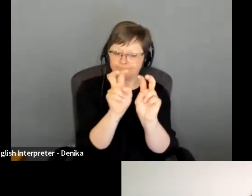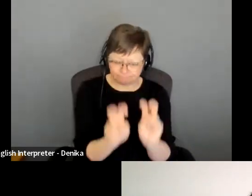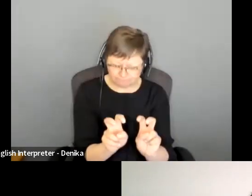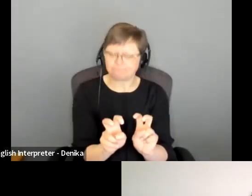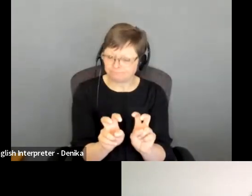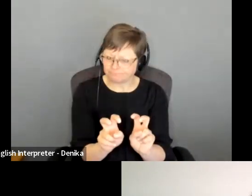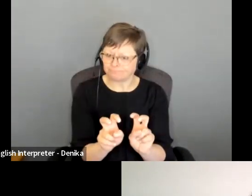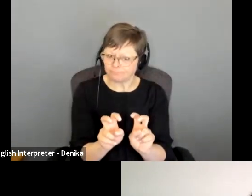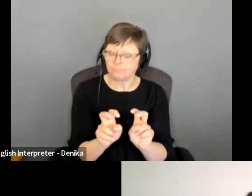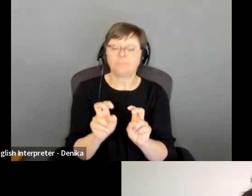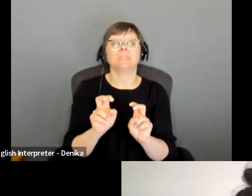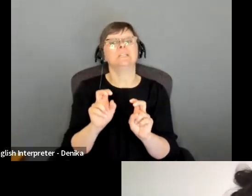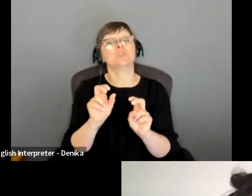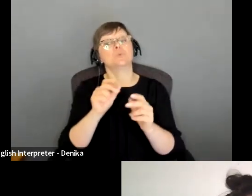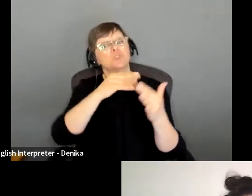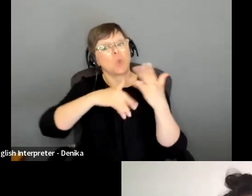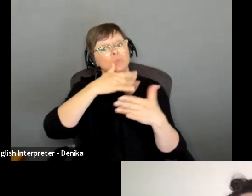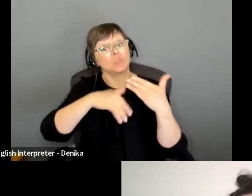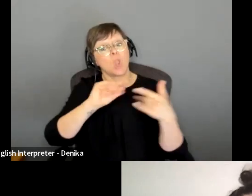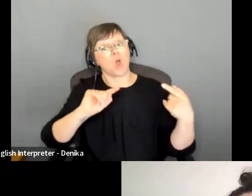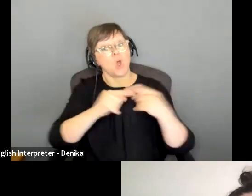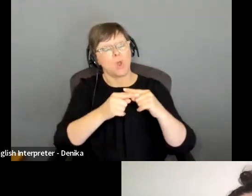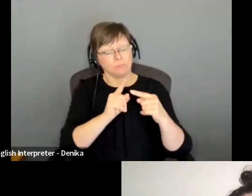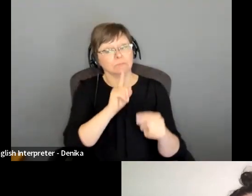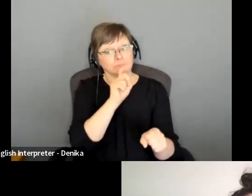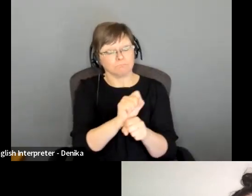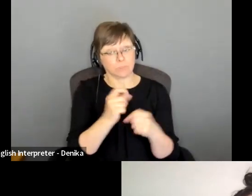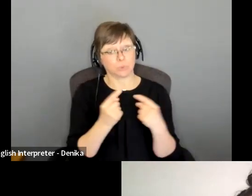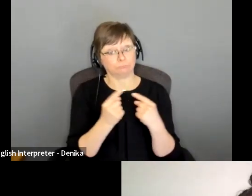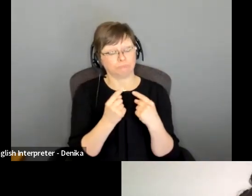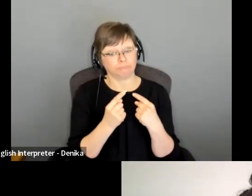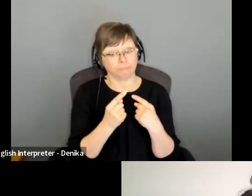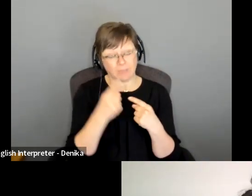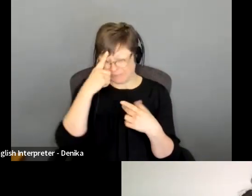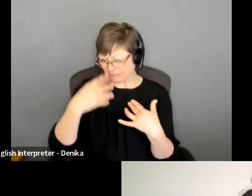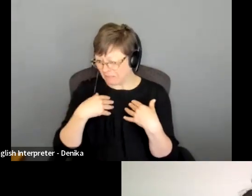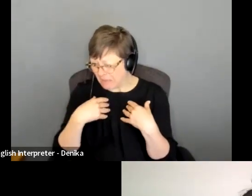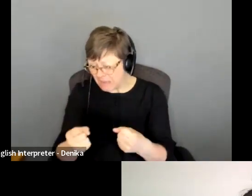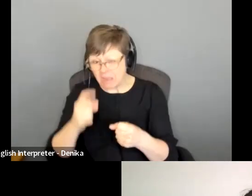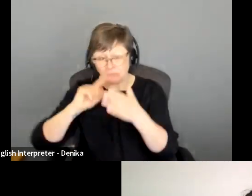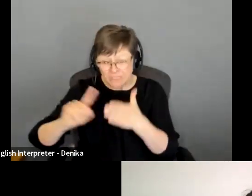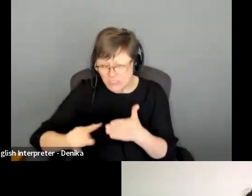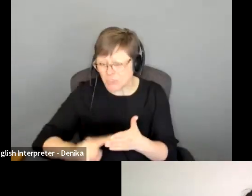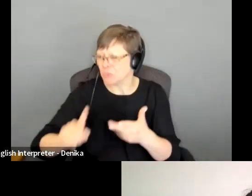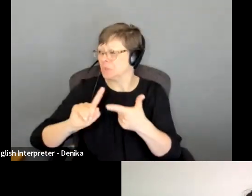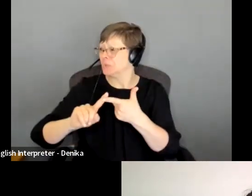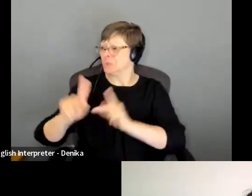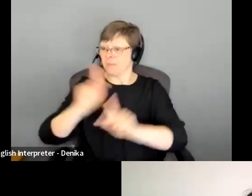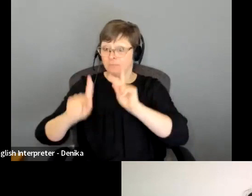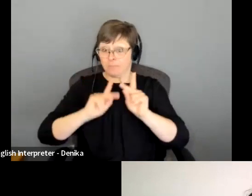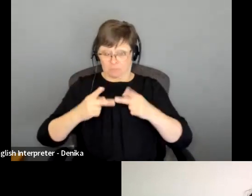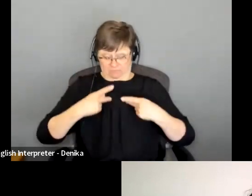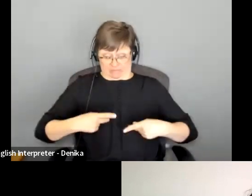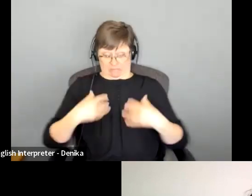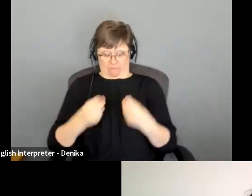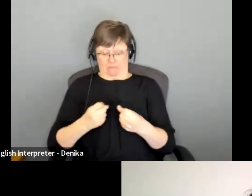social harm is real harm. And we know that, again, within workplace studies around mental health, around people's general health, that sometimes